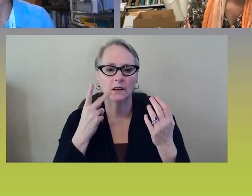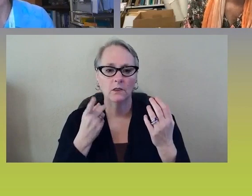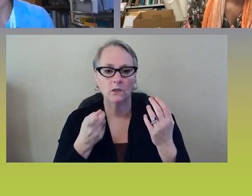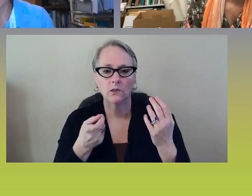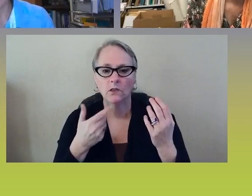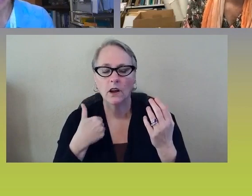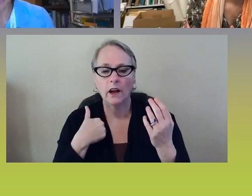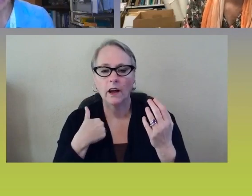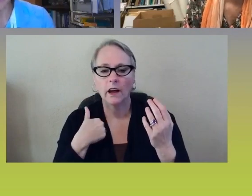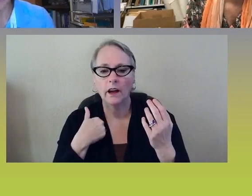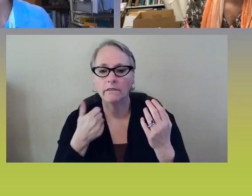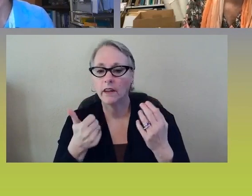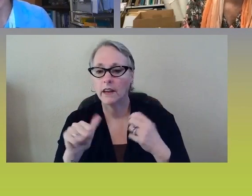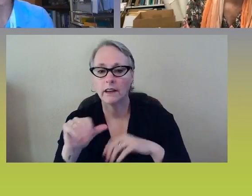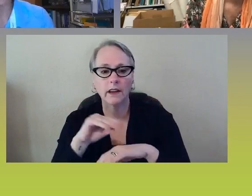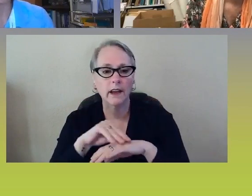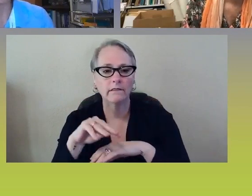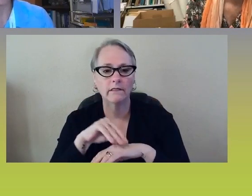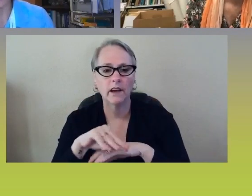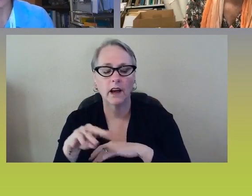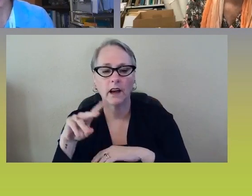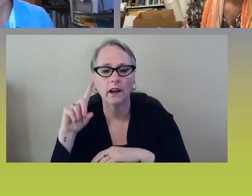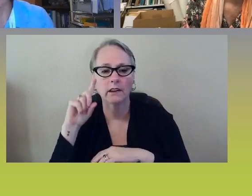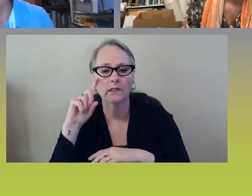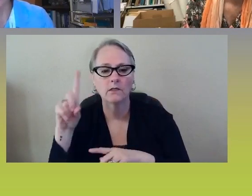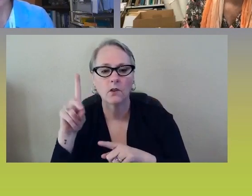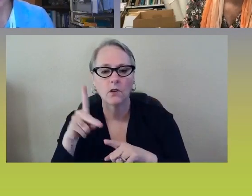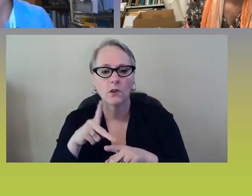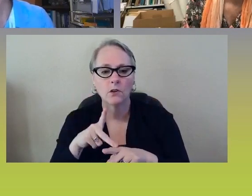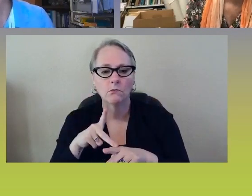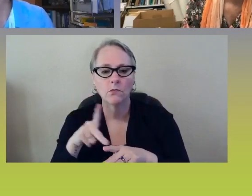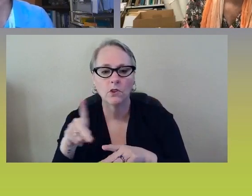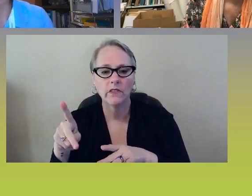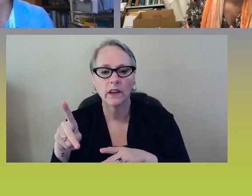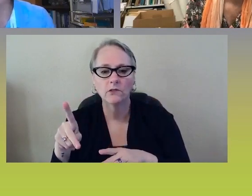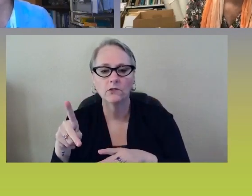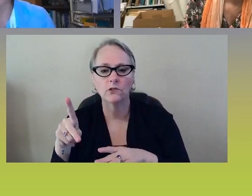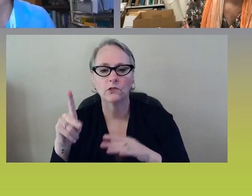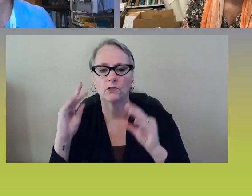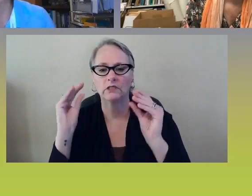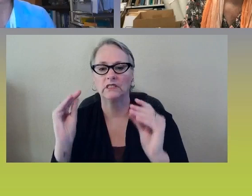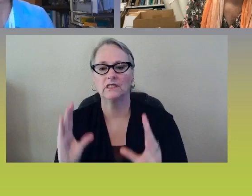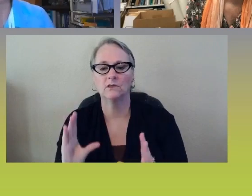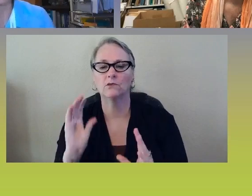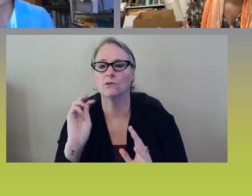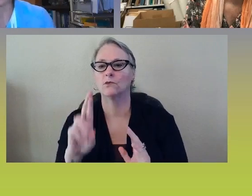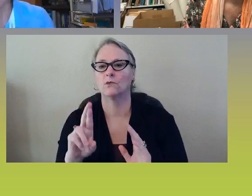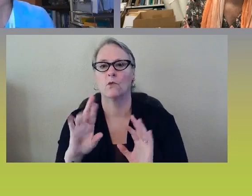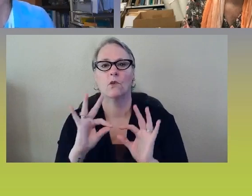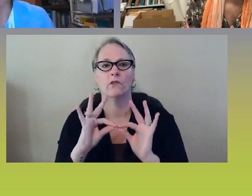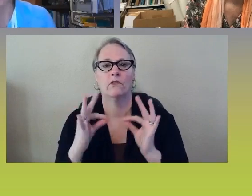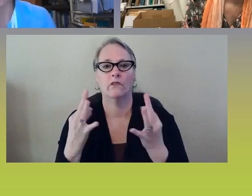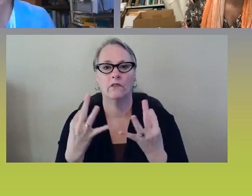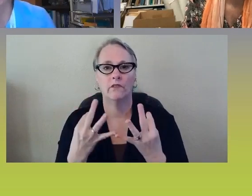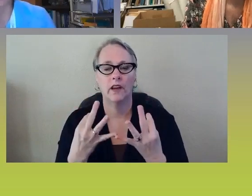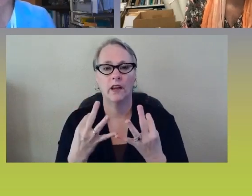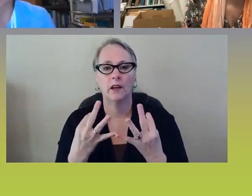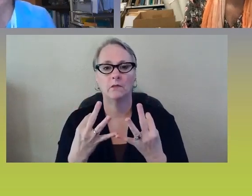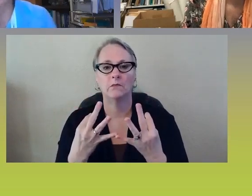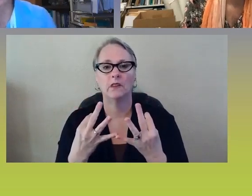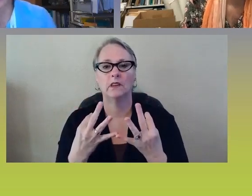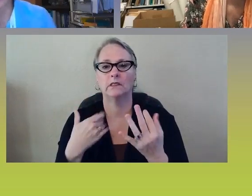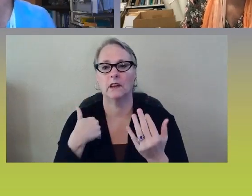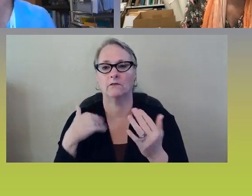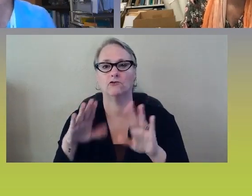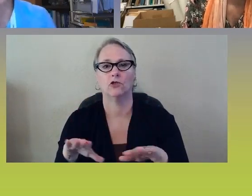final advice for the professional teachers or families who of children with disabilities